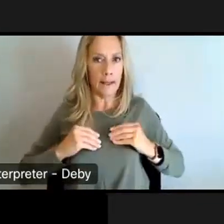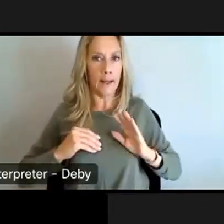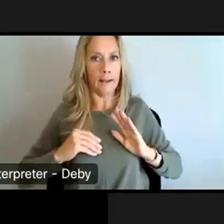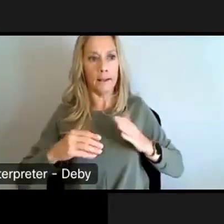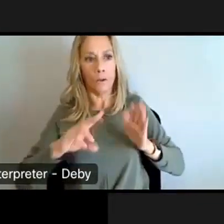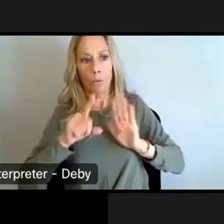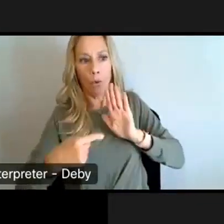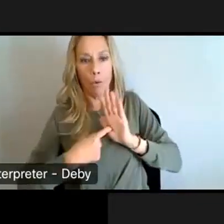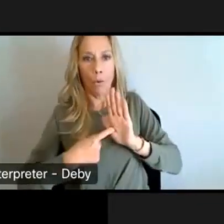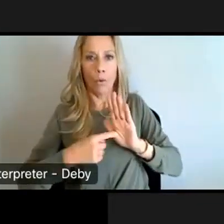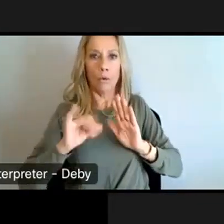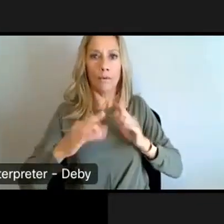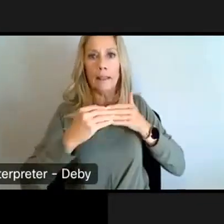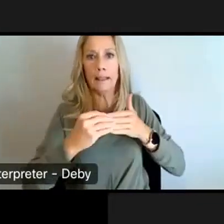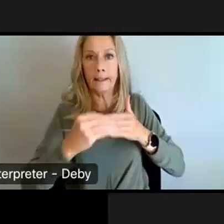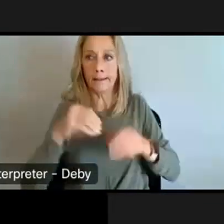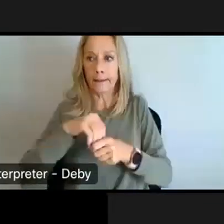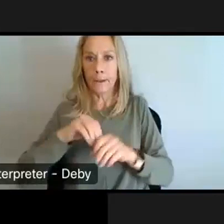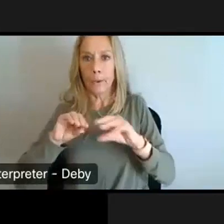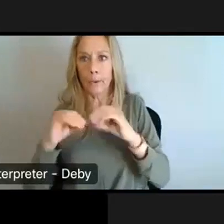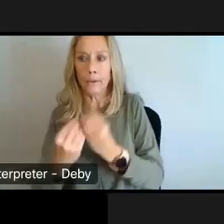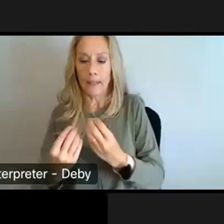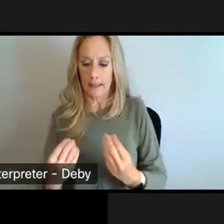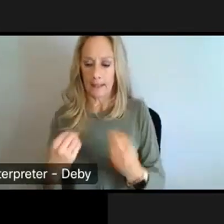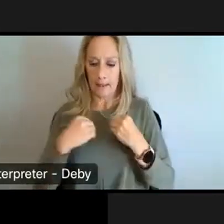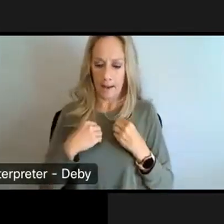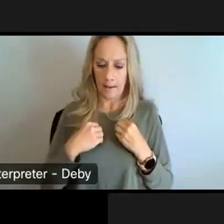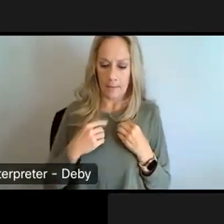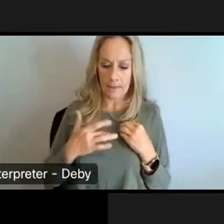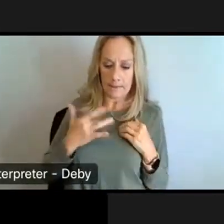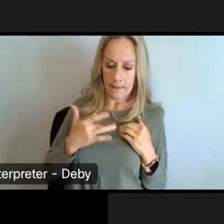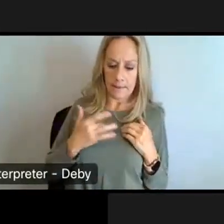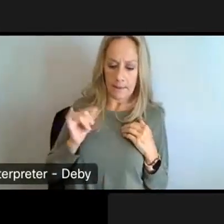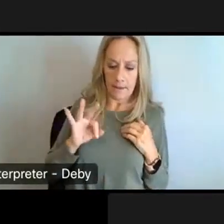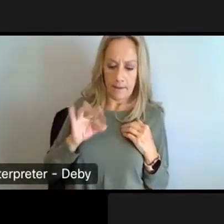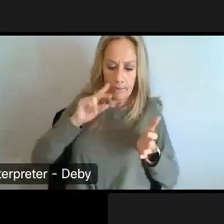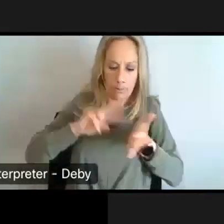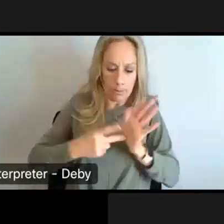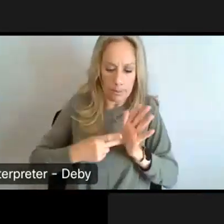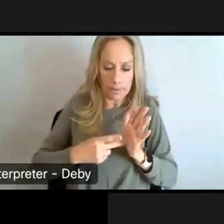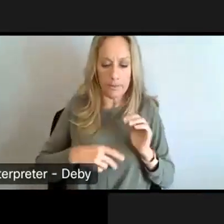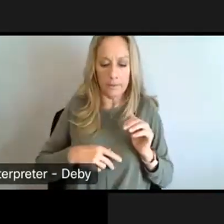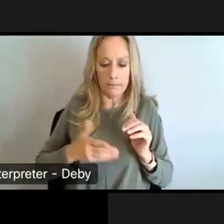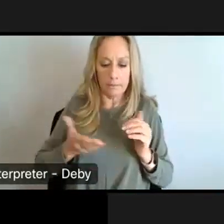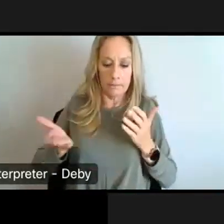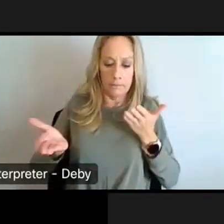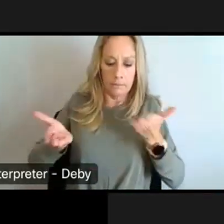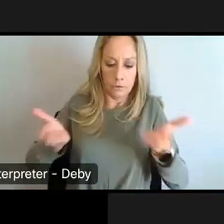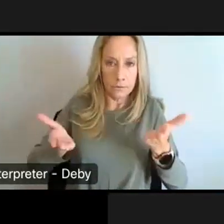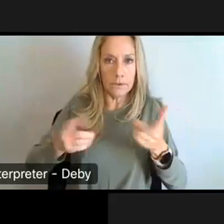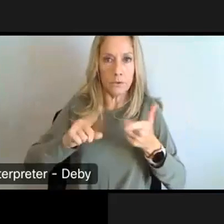within some of these different organizations kind of provided me that sense of purpose again, to give back to the veteran community.